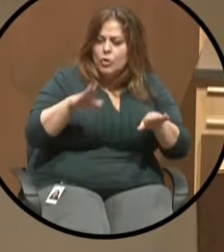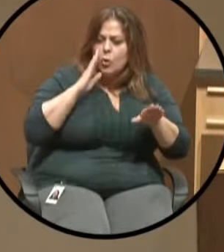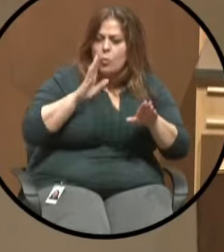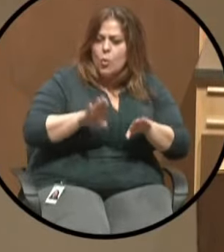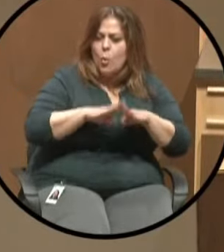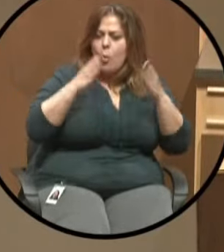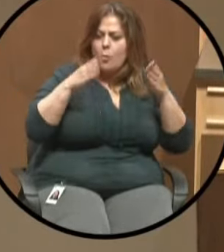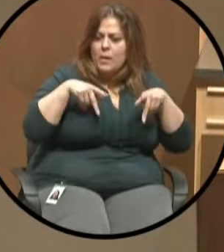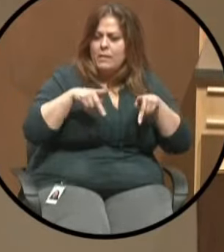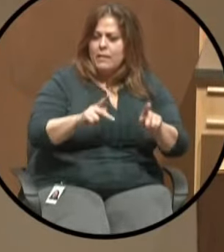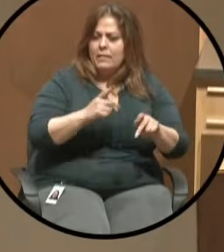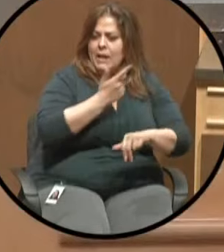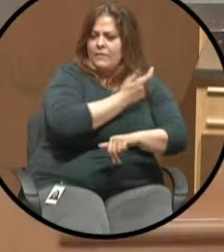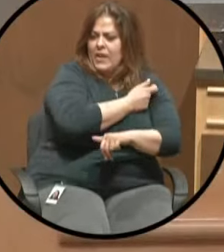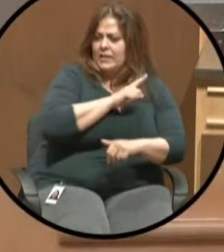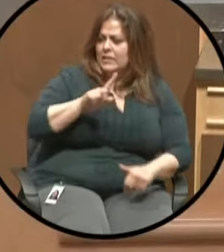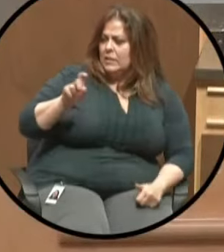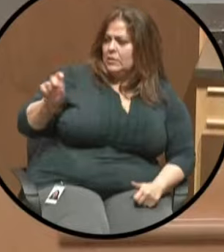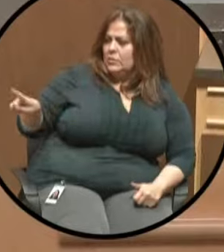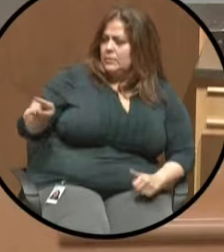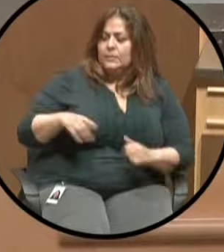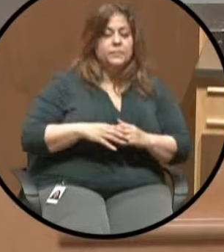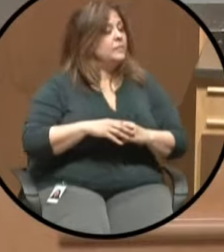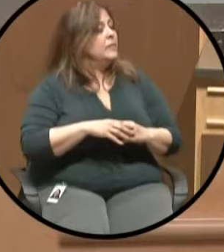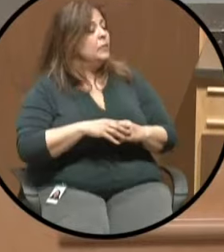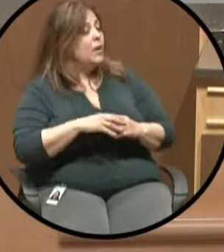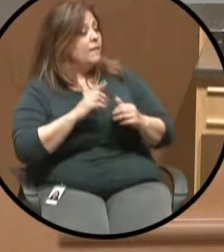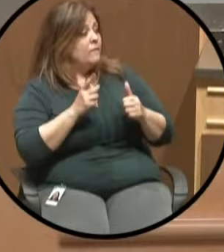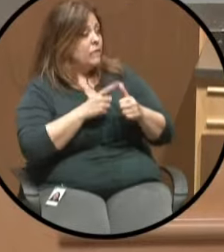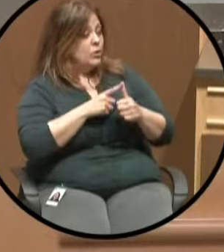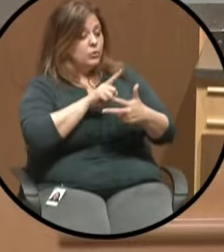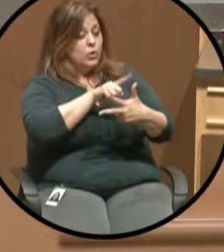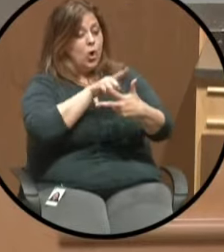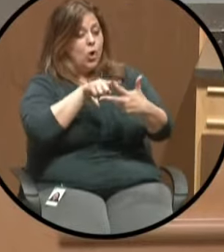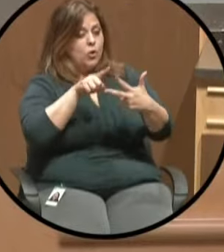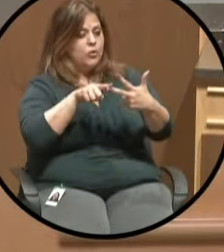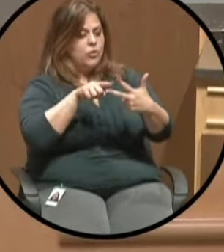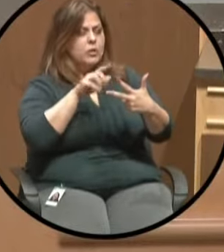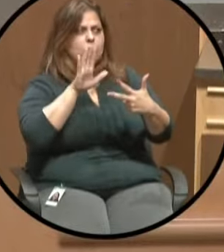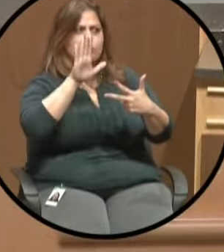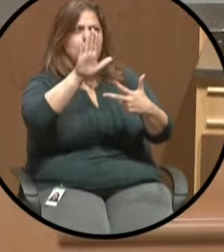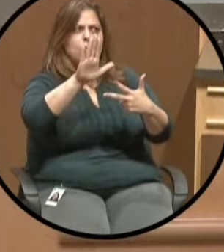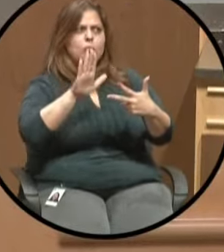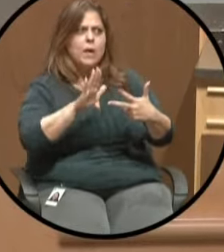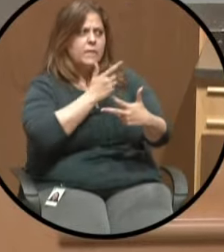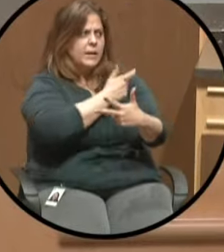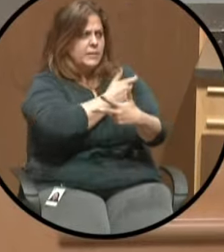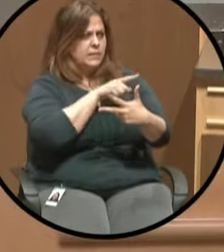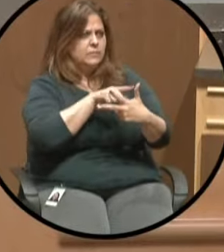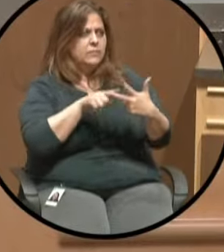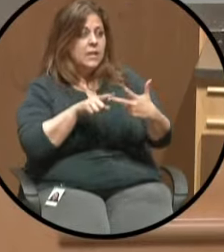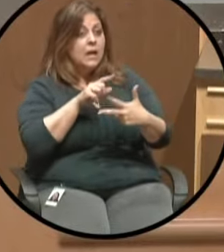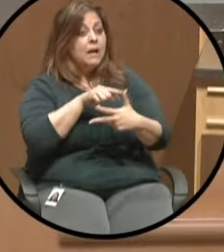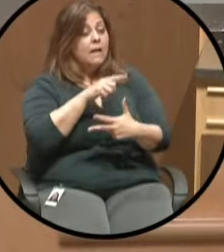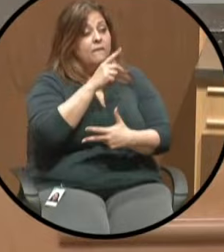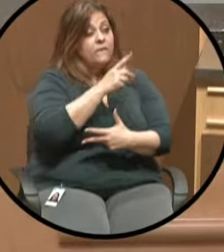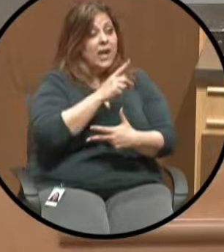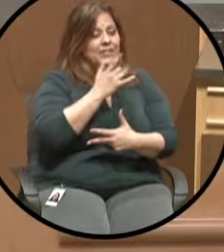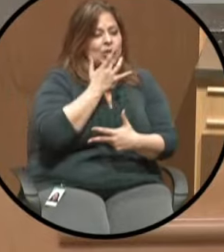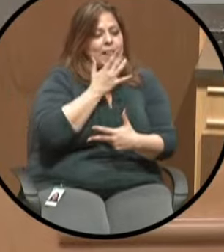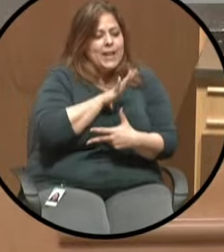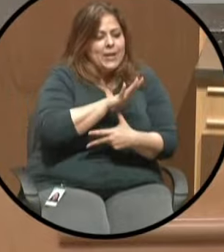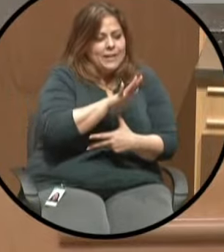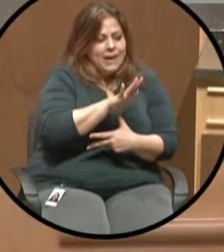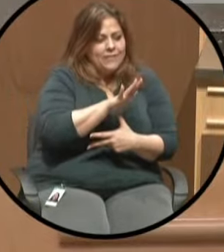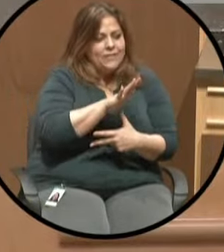vaccines? Dr. Nielsen. So all three drug makers made great products. Pfizer was lucky enough and